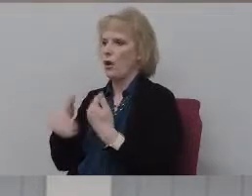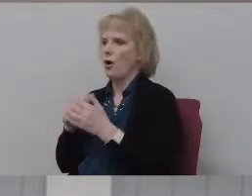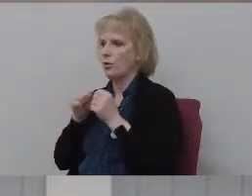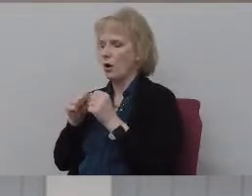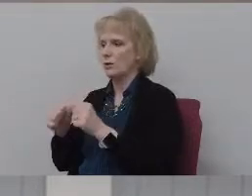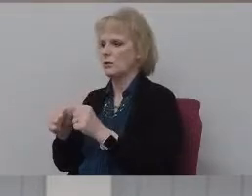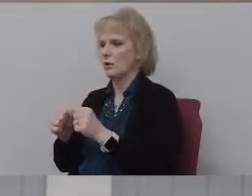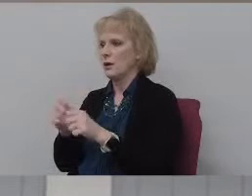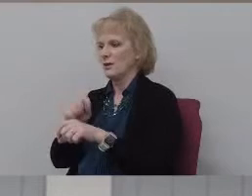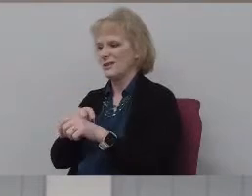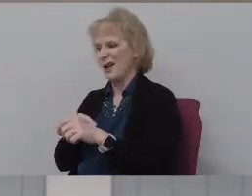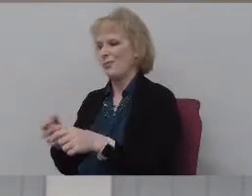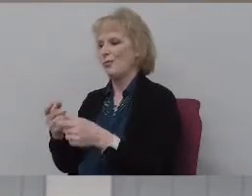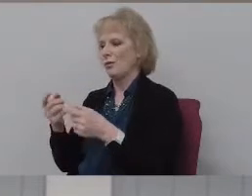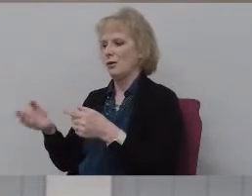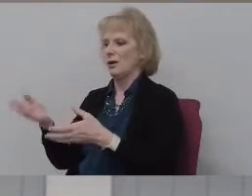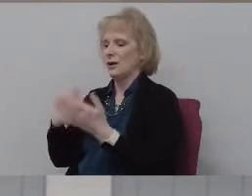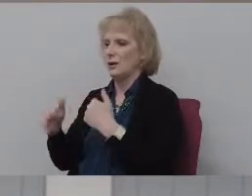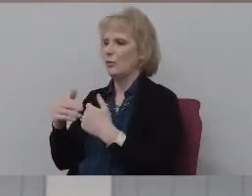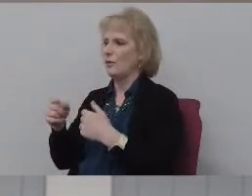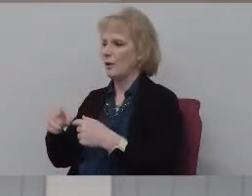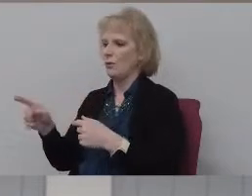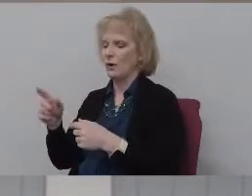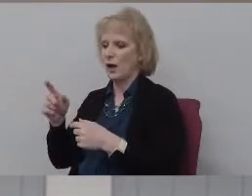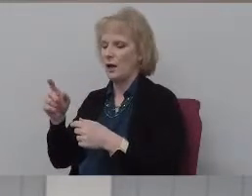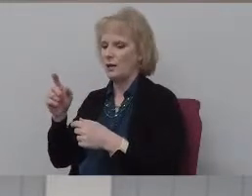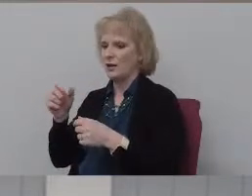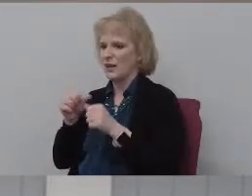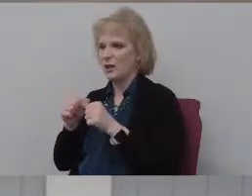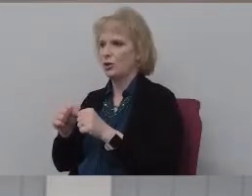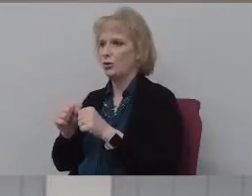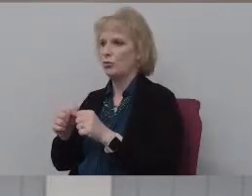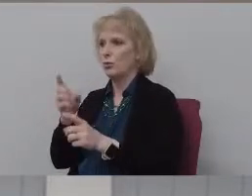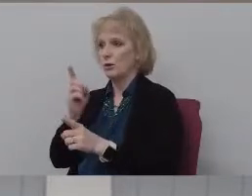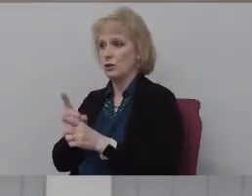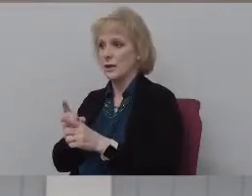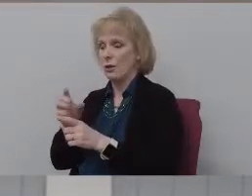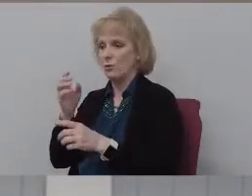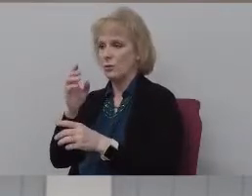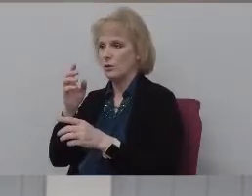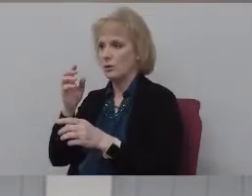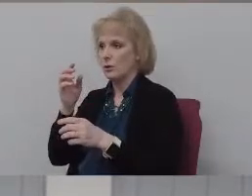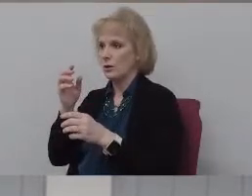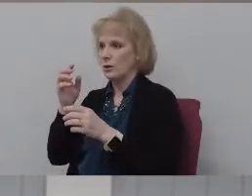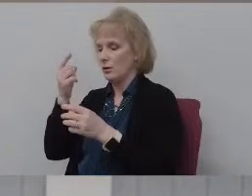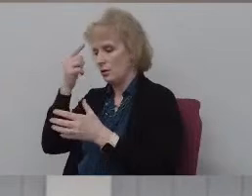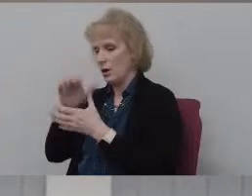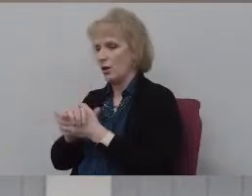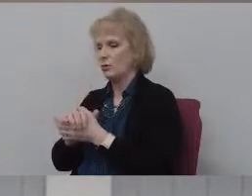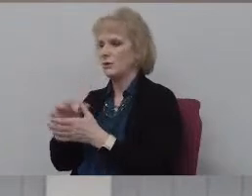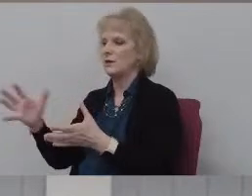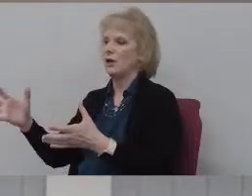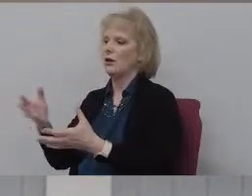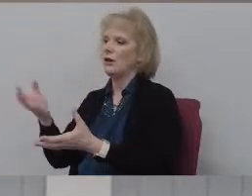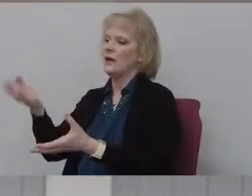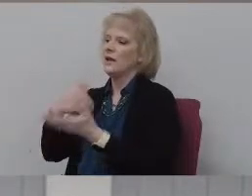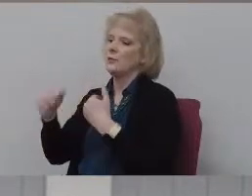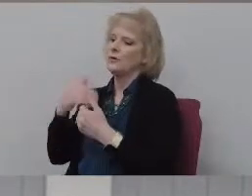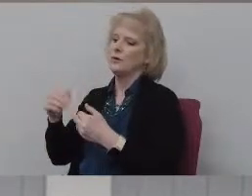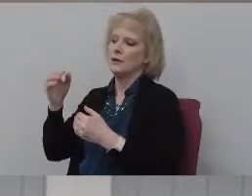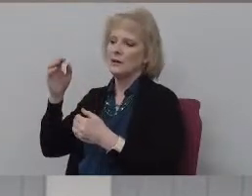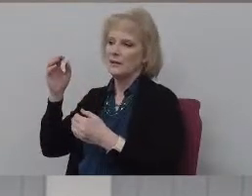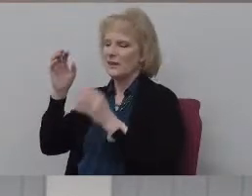will come when they will not endure sound doctrine, but after their own lust shall they heap to themselves teachers having itching ears. Now,